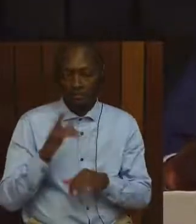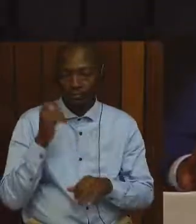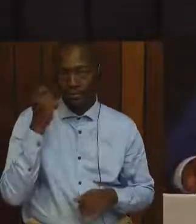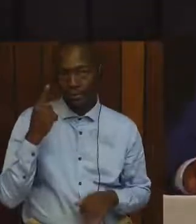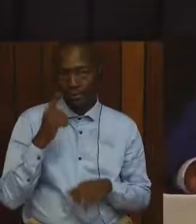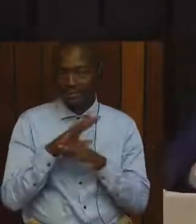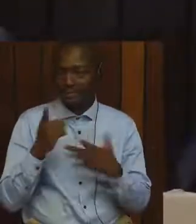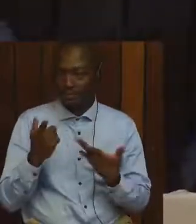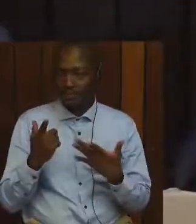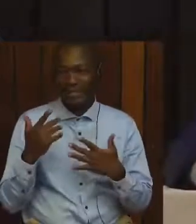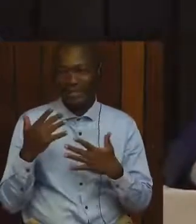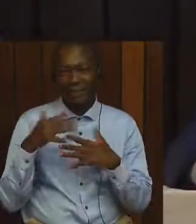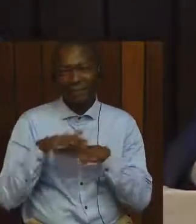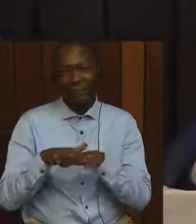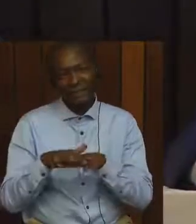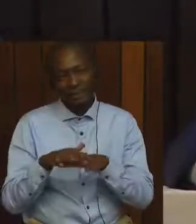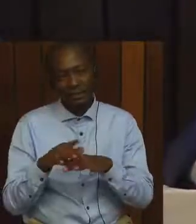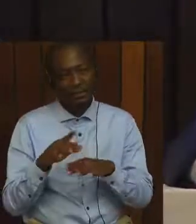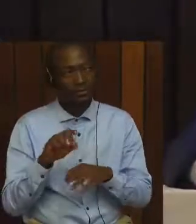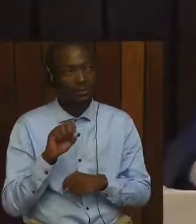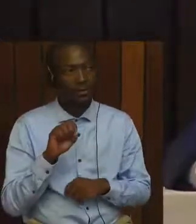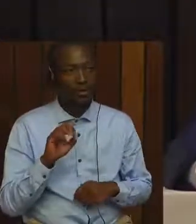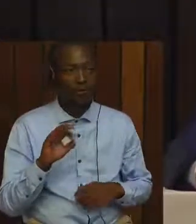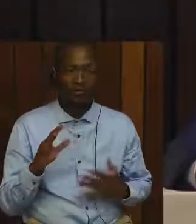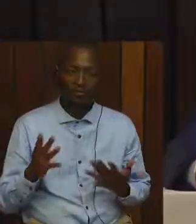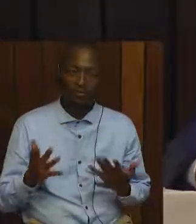the impact of